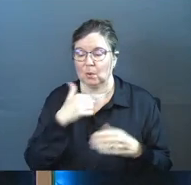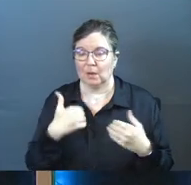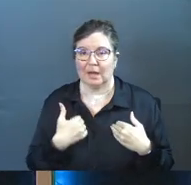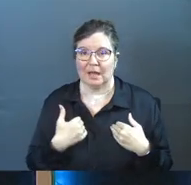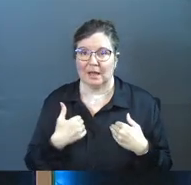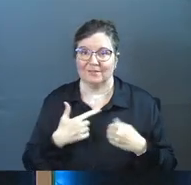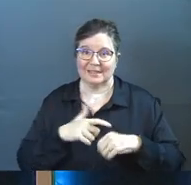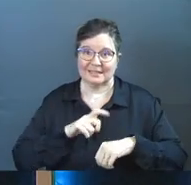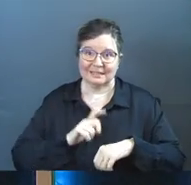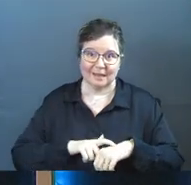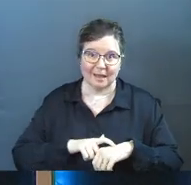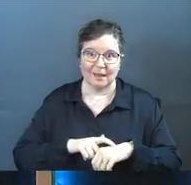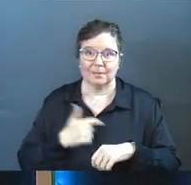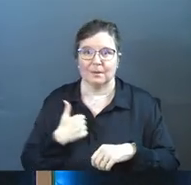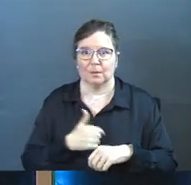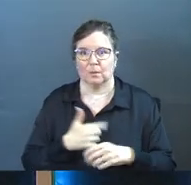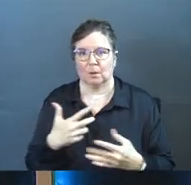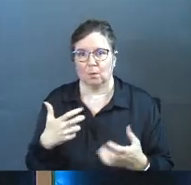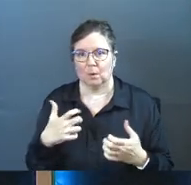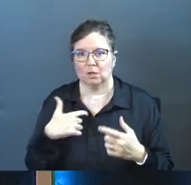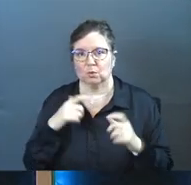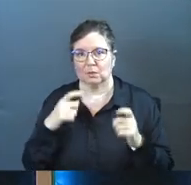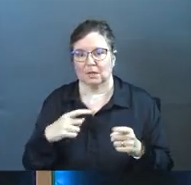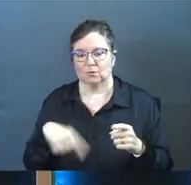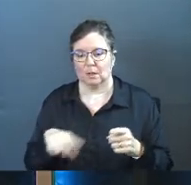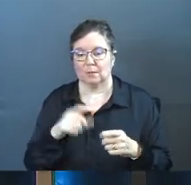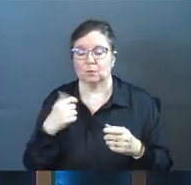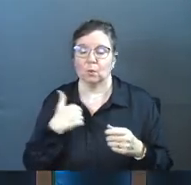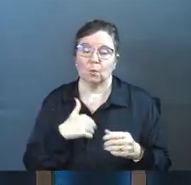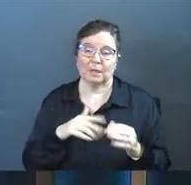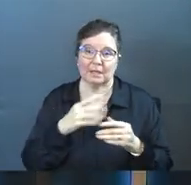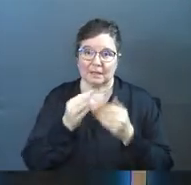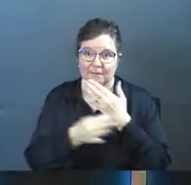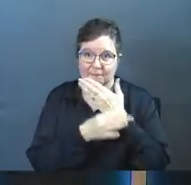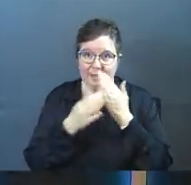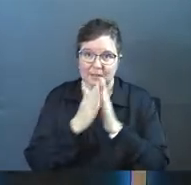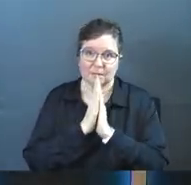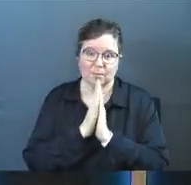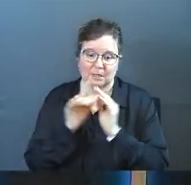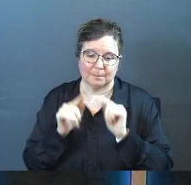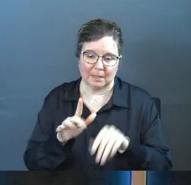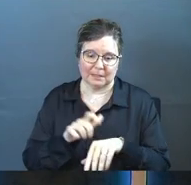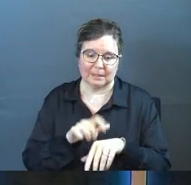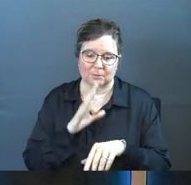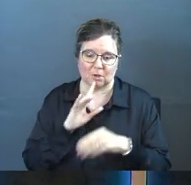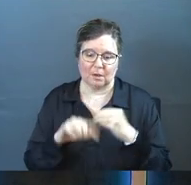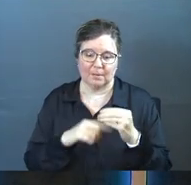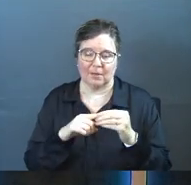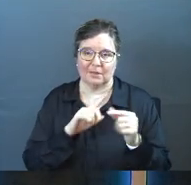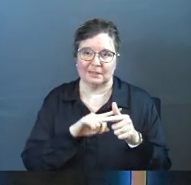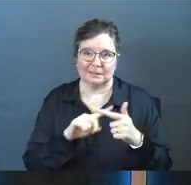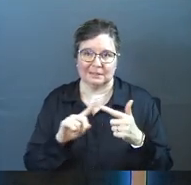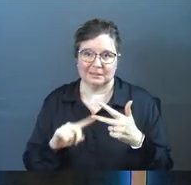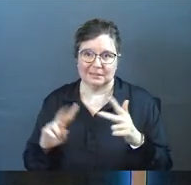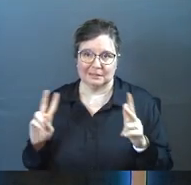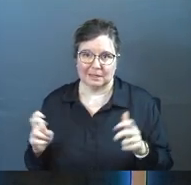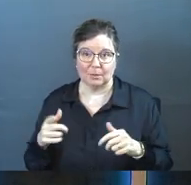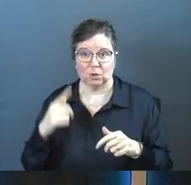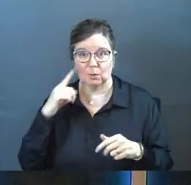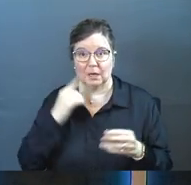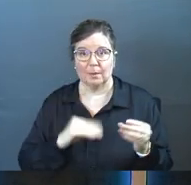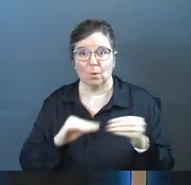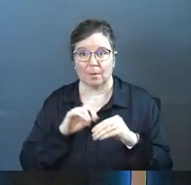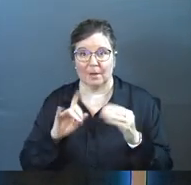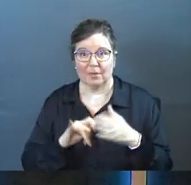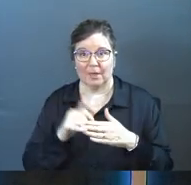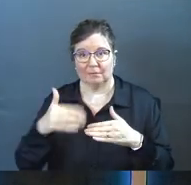have the time that we would want to give to them. And so we fasted and prayed and spent a lot of time talking about these topics. And you're going to hear